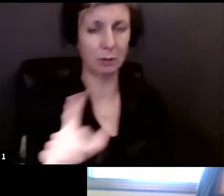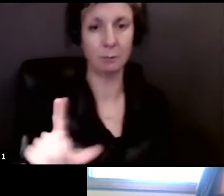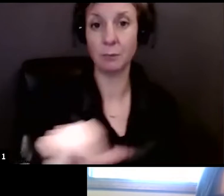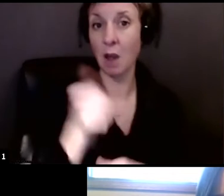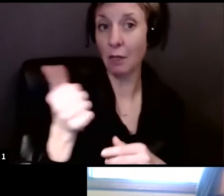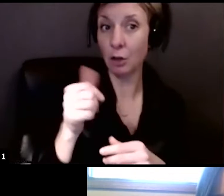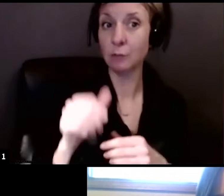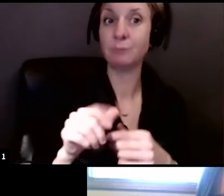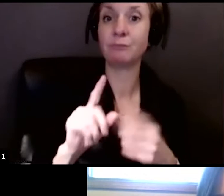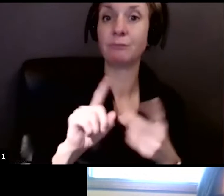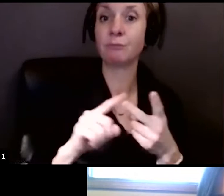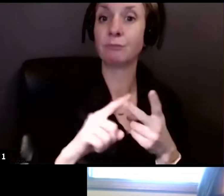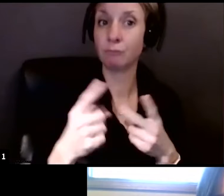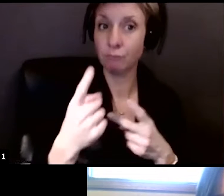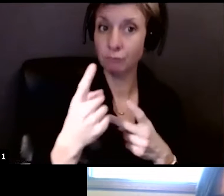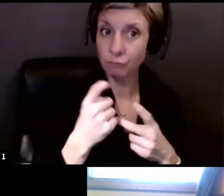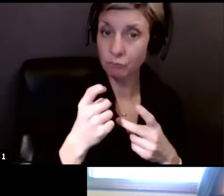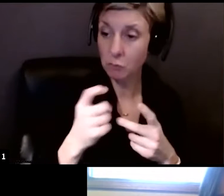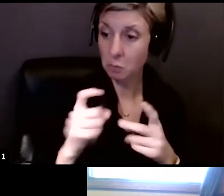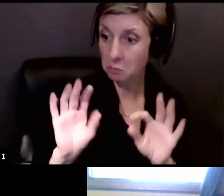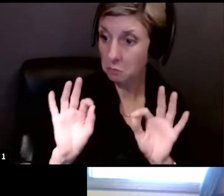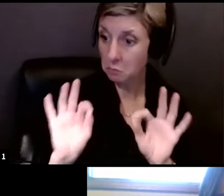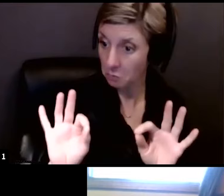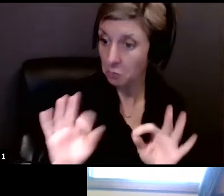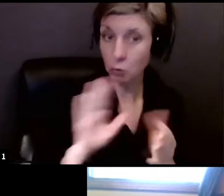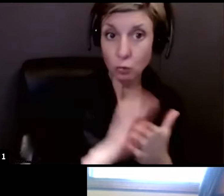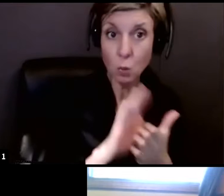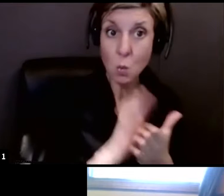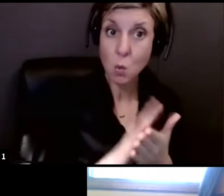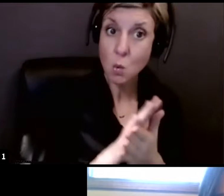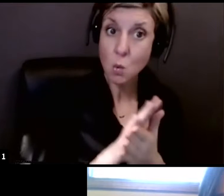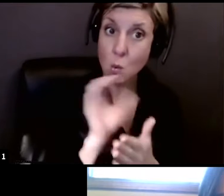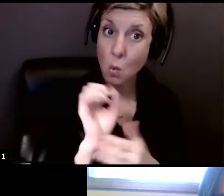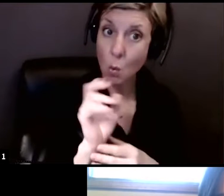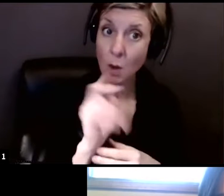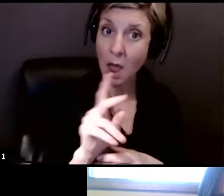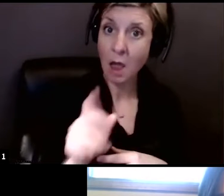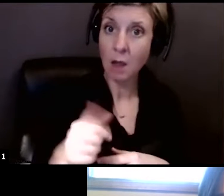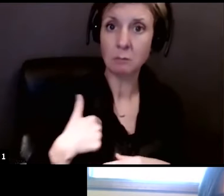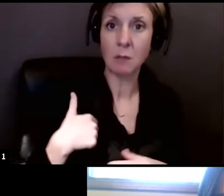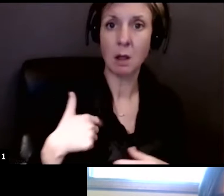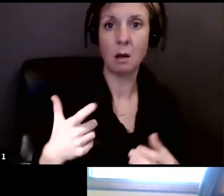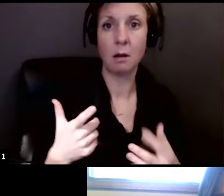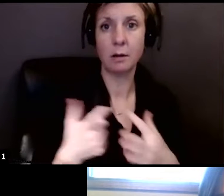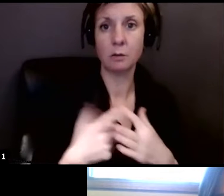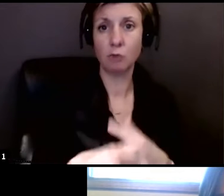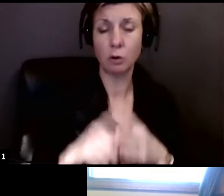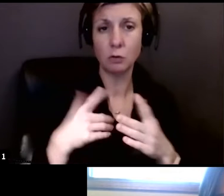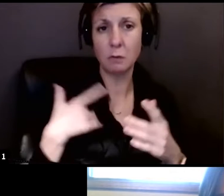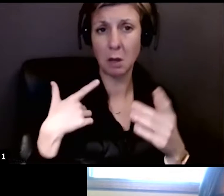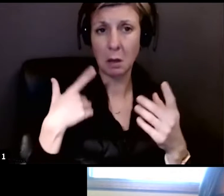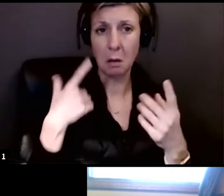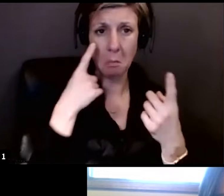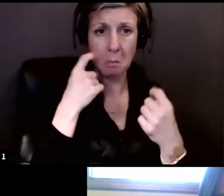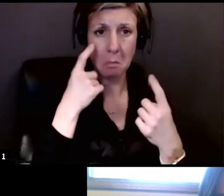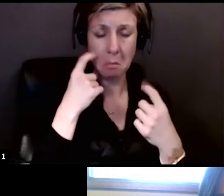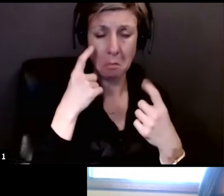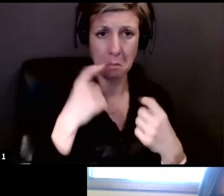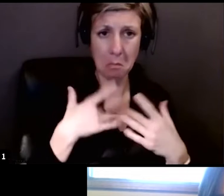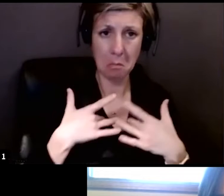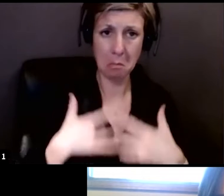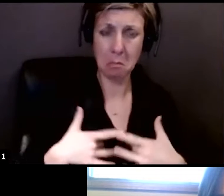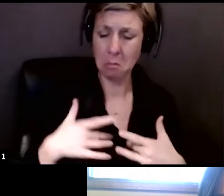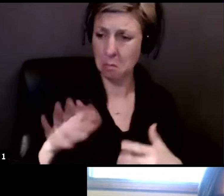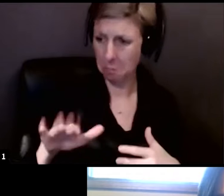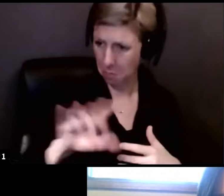I am doing in school and made me feel so unheard and uncared for that I started crying. He said, "Do you think you're